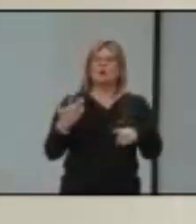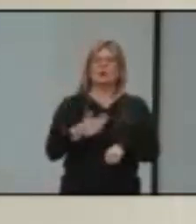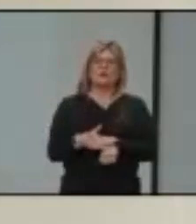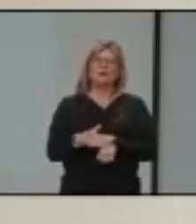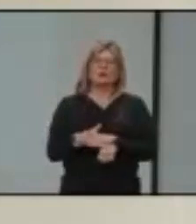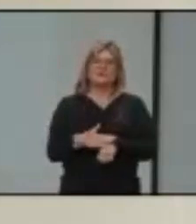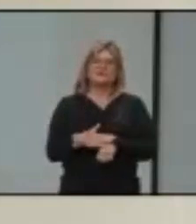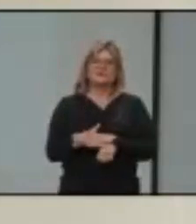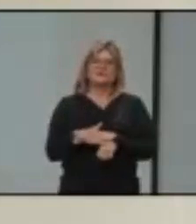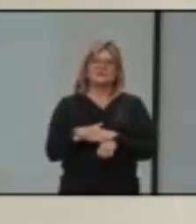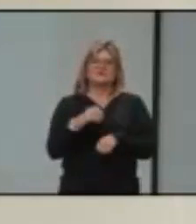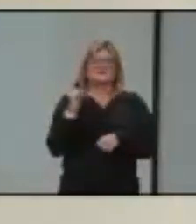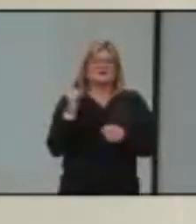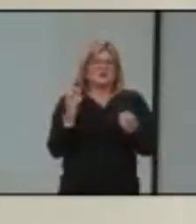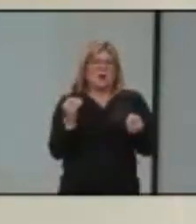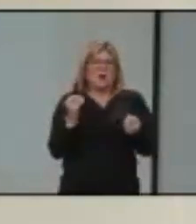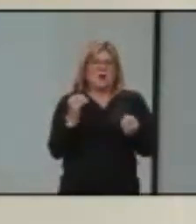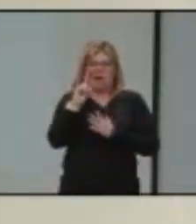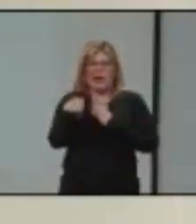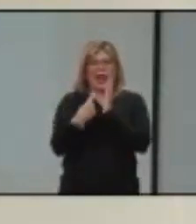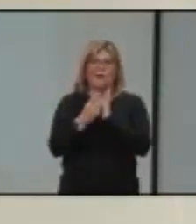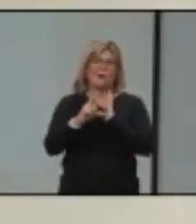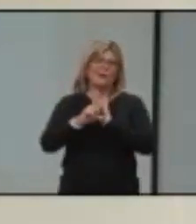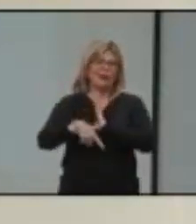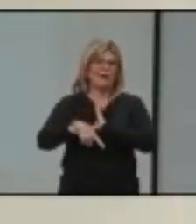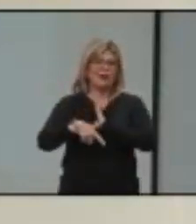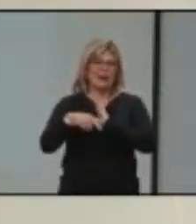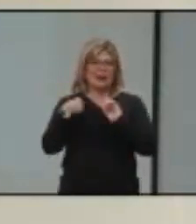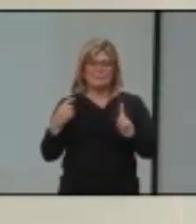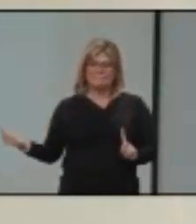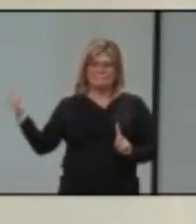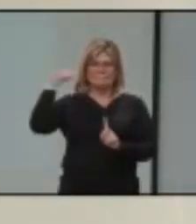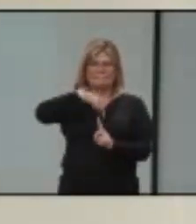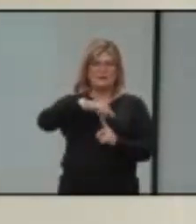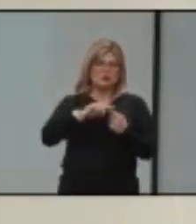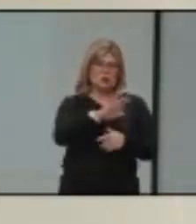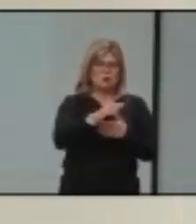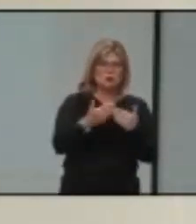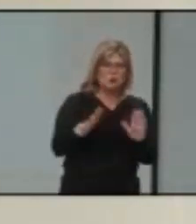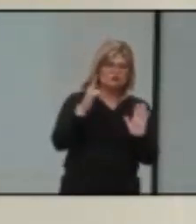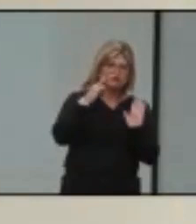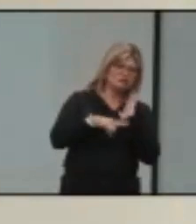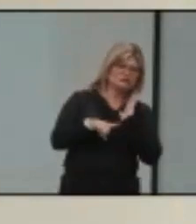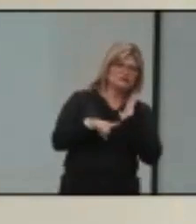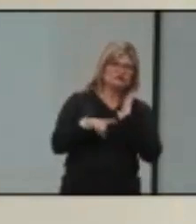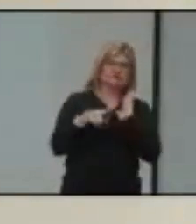on. And so about an hour later, I come by the room. I'm like,